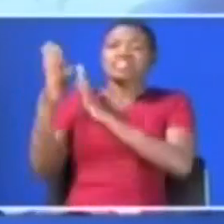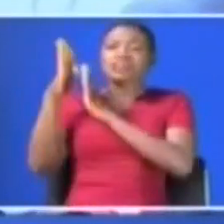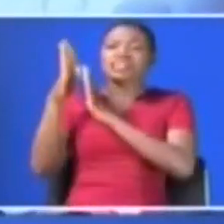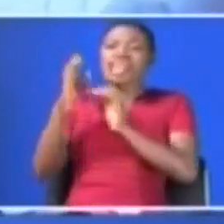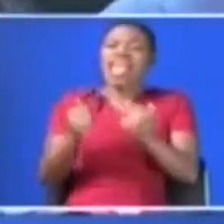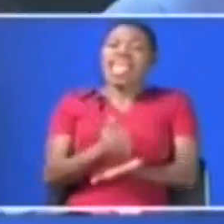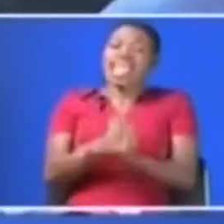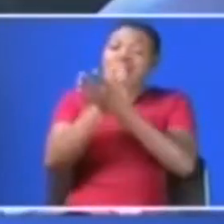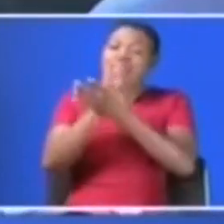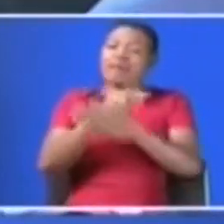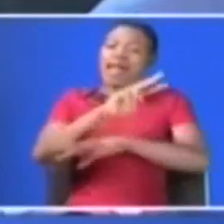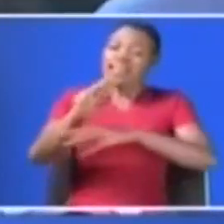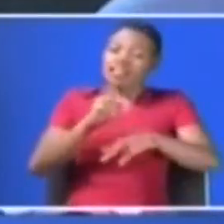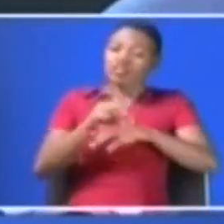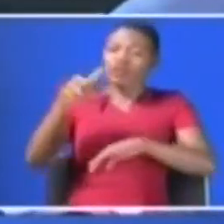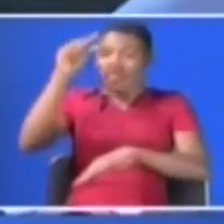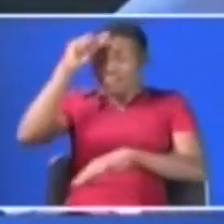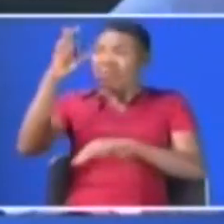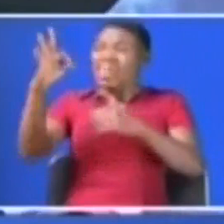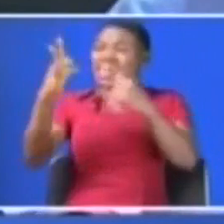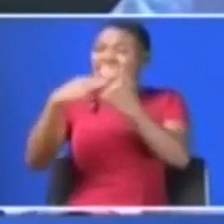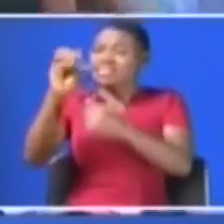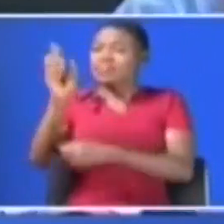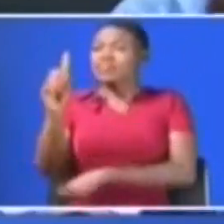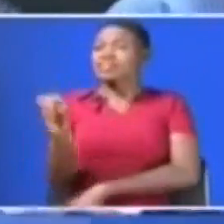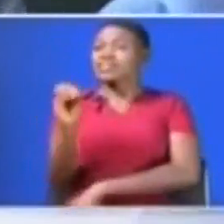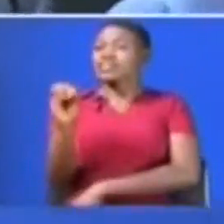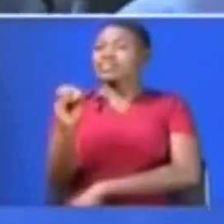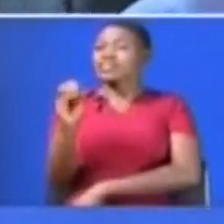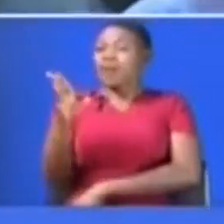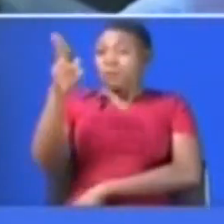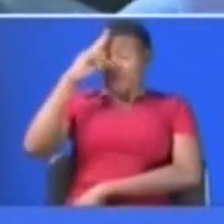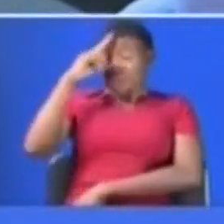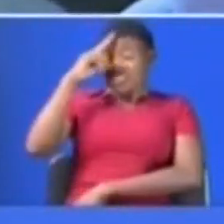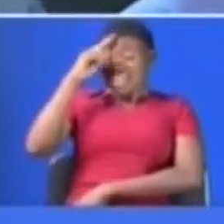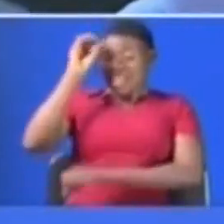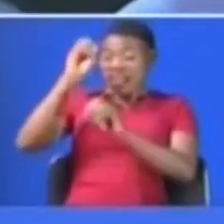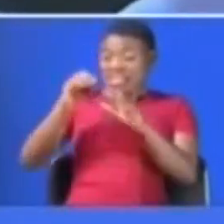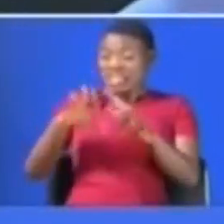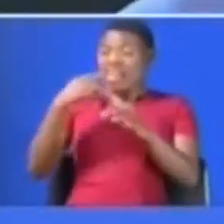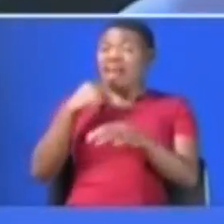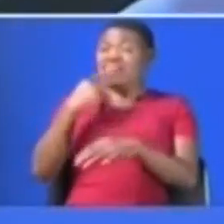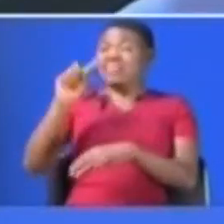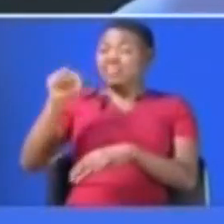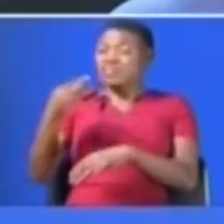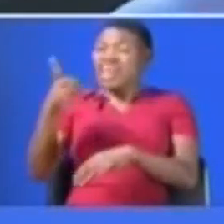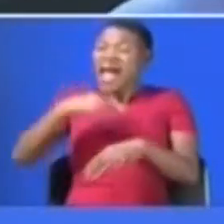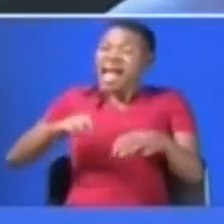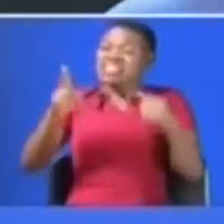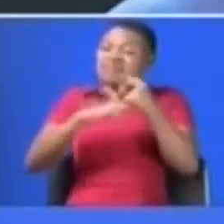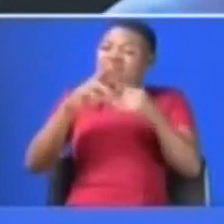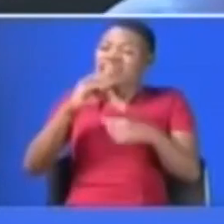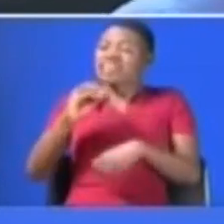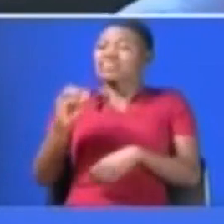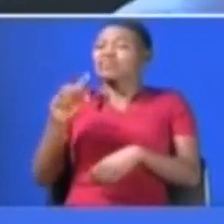national government, almost 80% security. Yes. Police work less than 100,000. We are almost 700,000. Yes. The